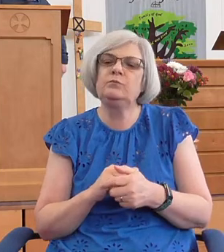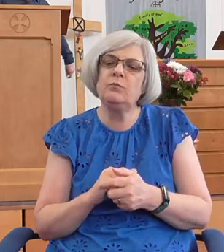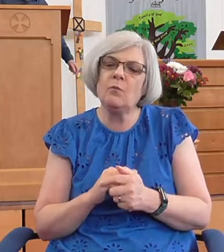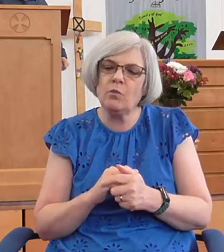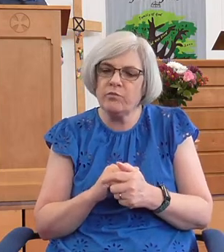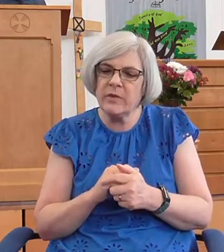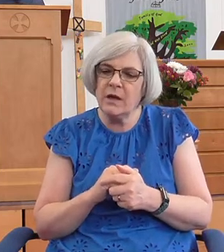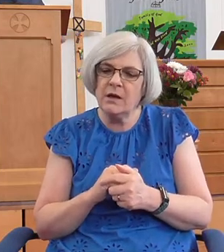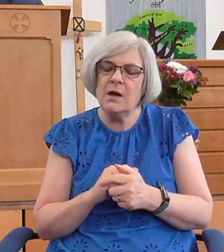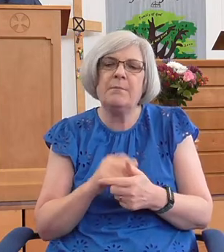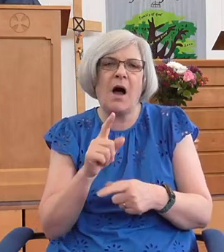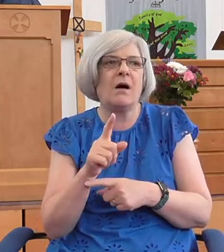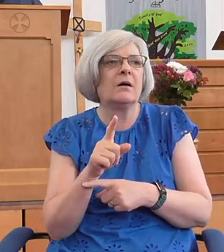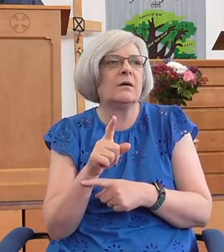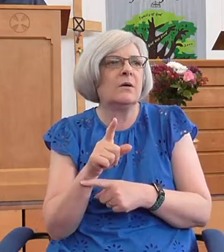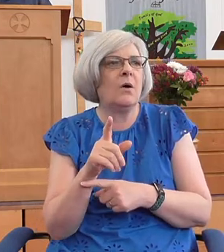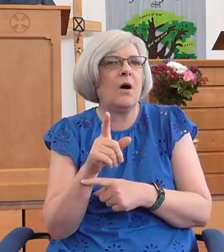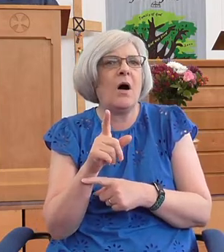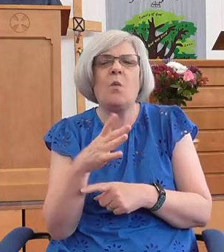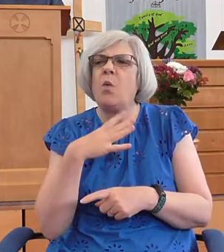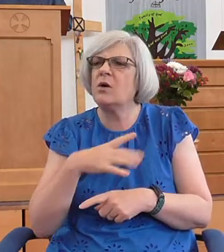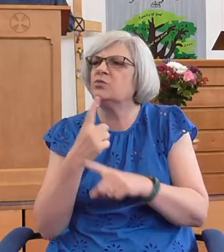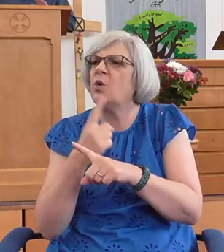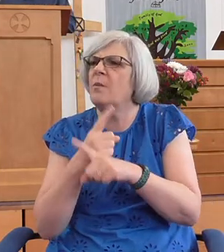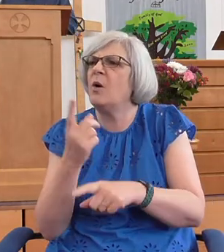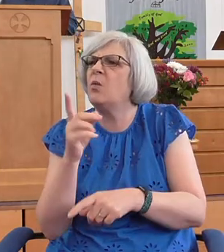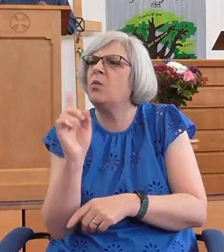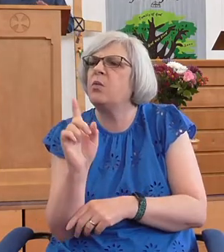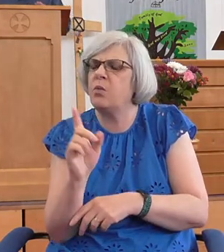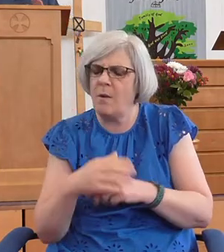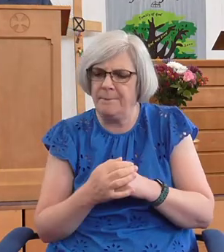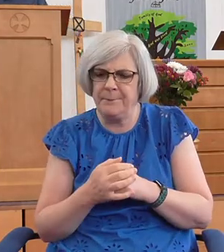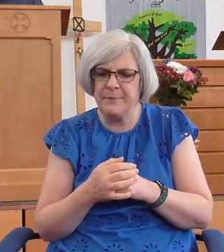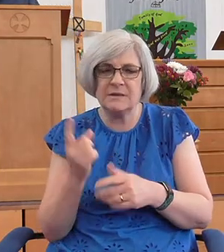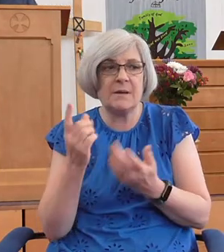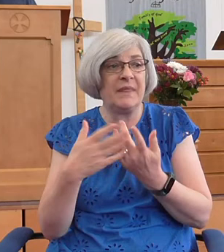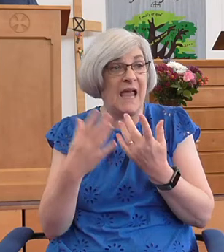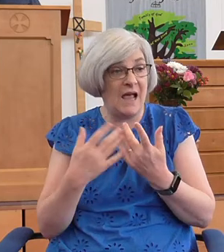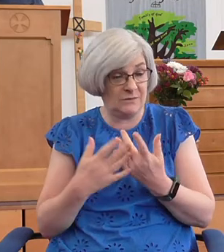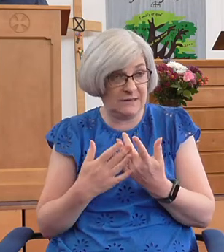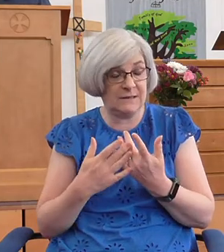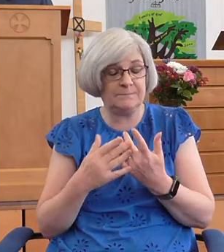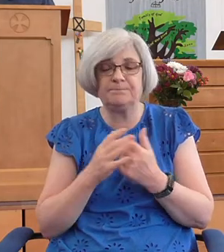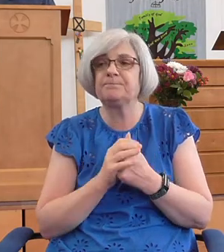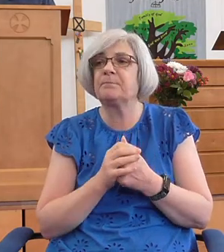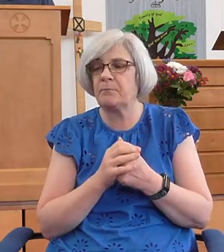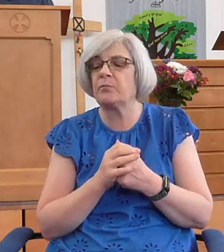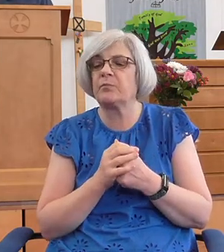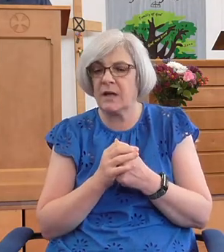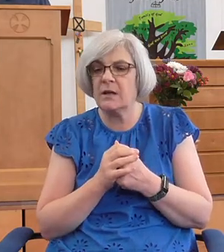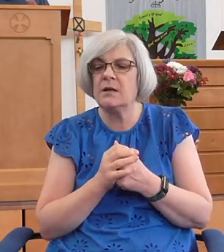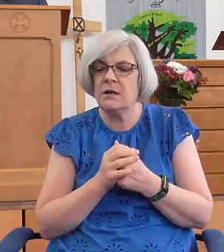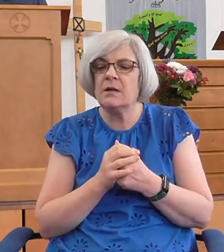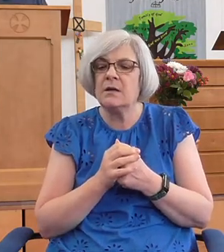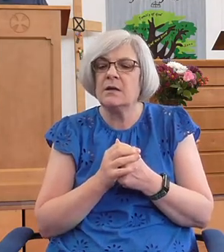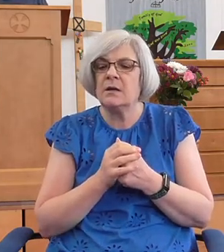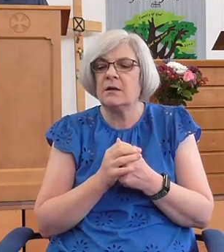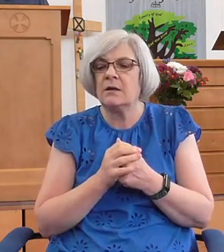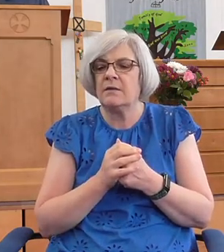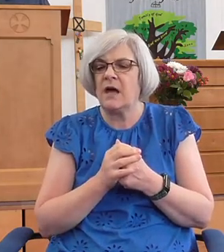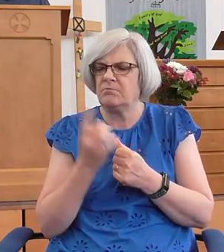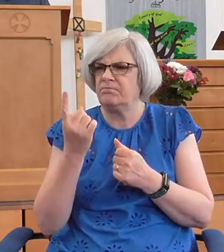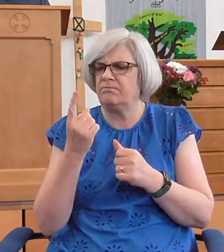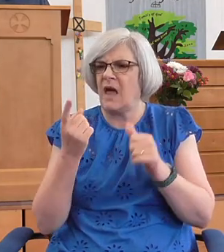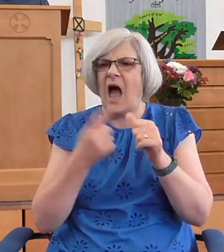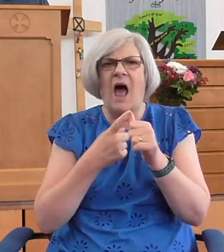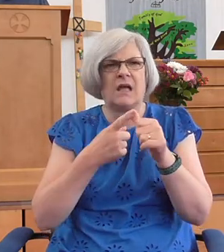So instead, what I want to do this morning is draw attention to something else that Alec Moyter wrote in his exposition